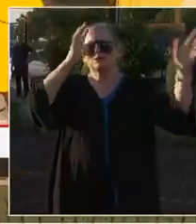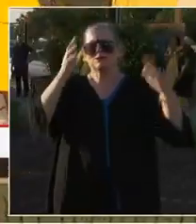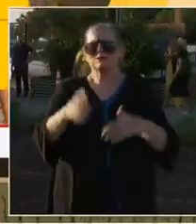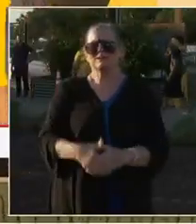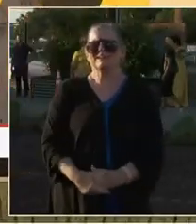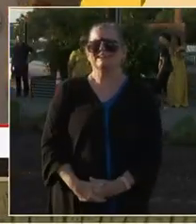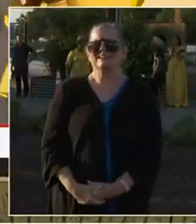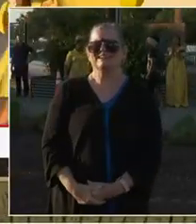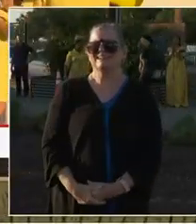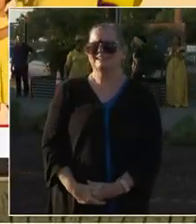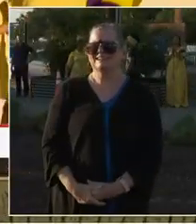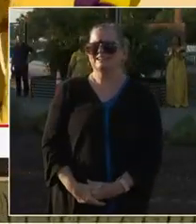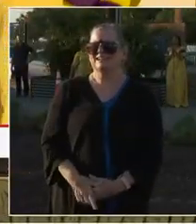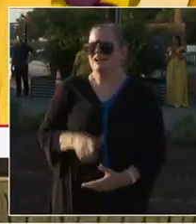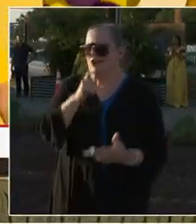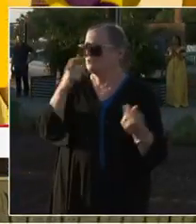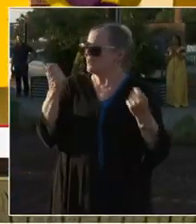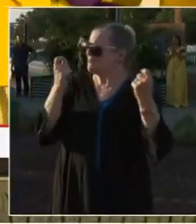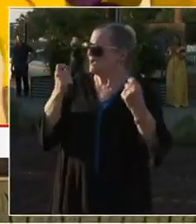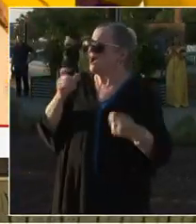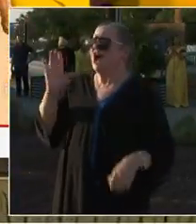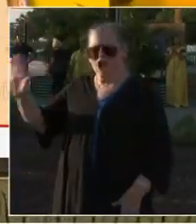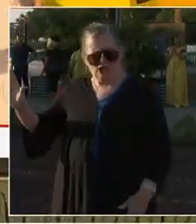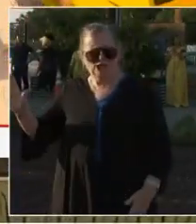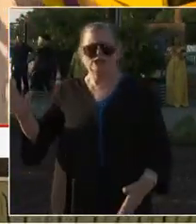And we celebrate her.